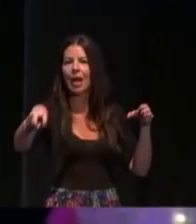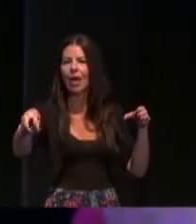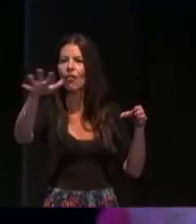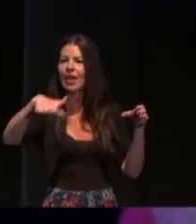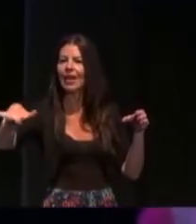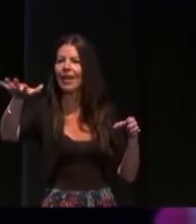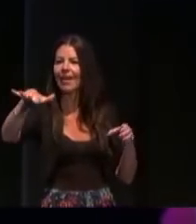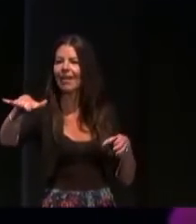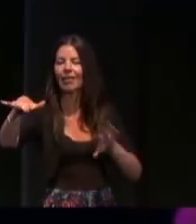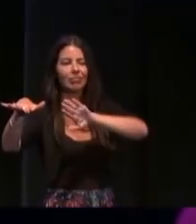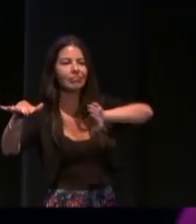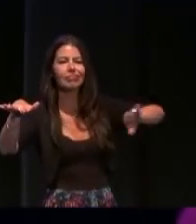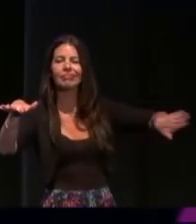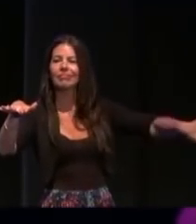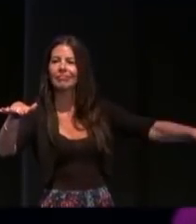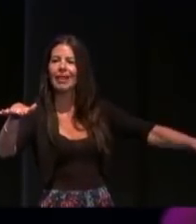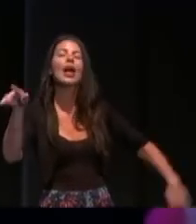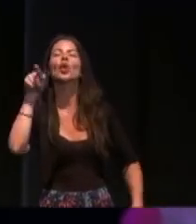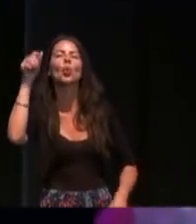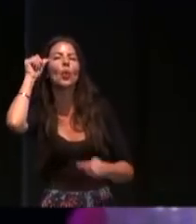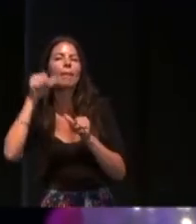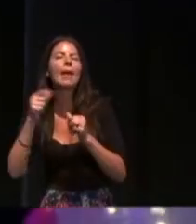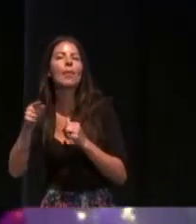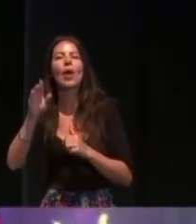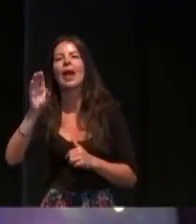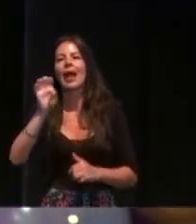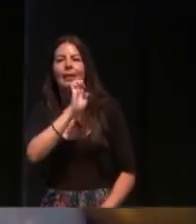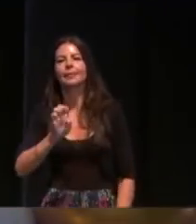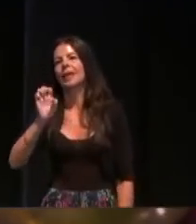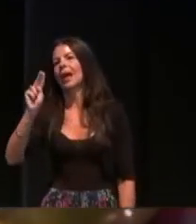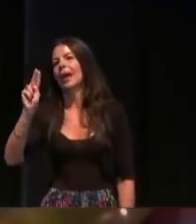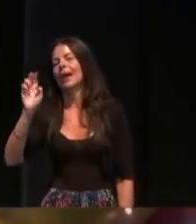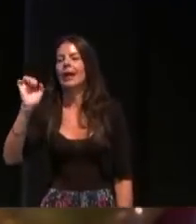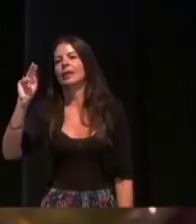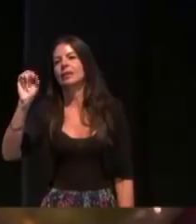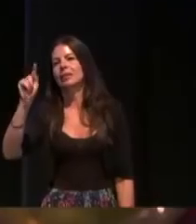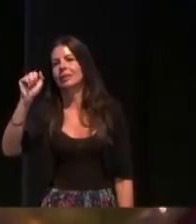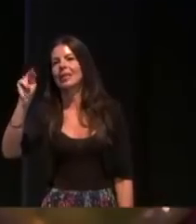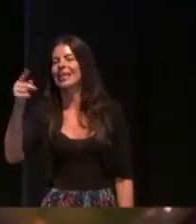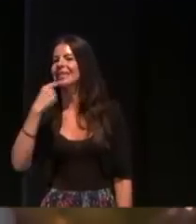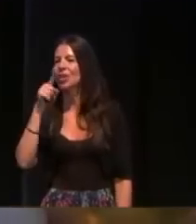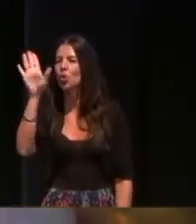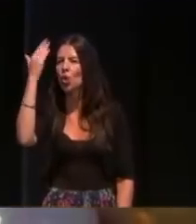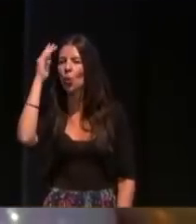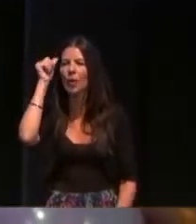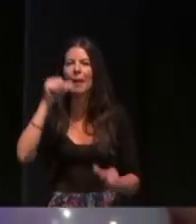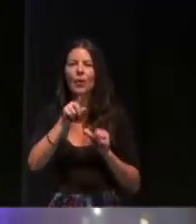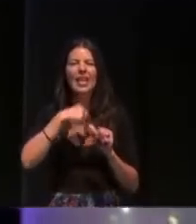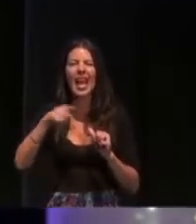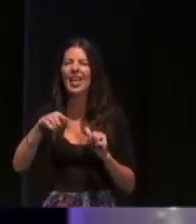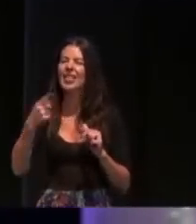You remember what Albert Einstein said? You know, first of all, you know, he had that shamanic